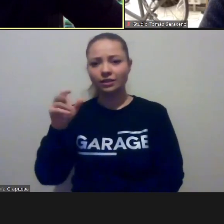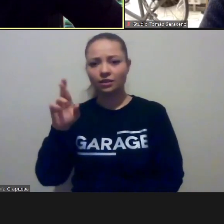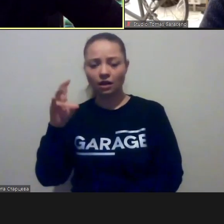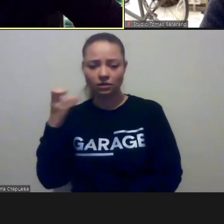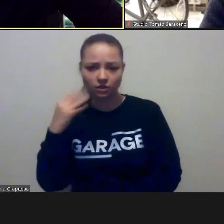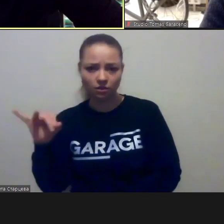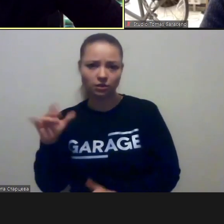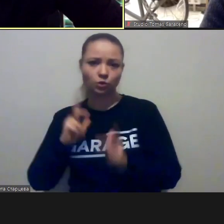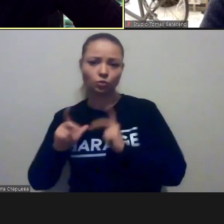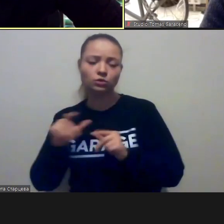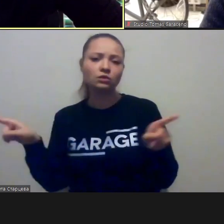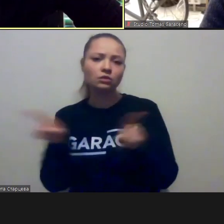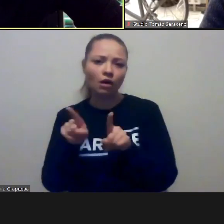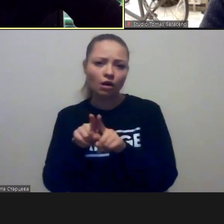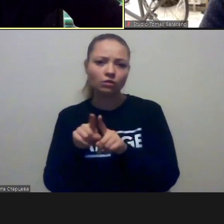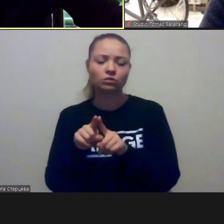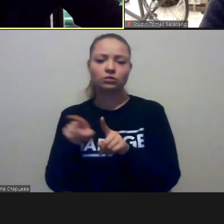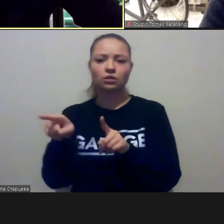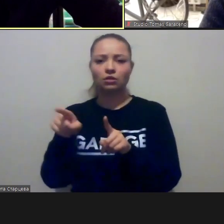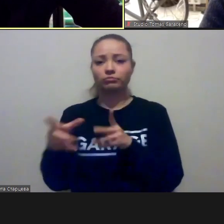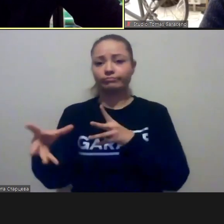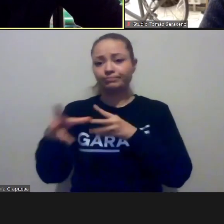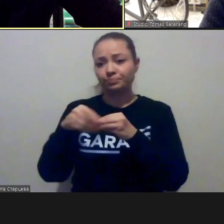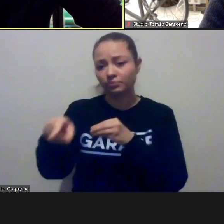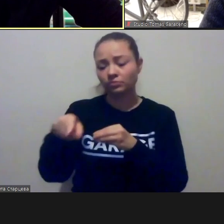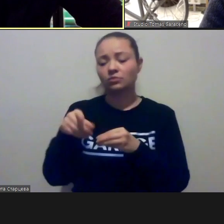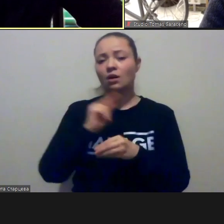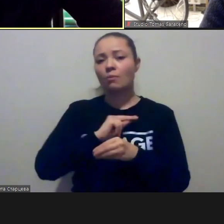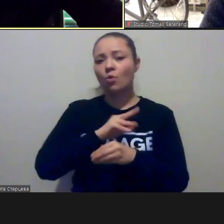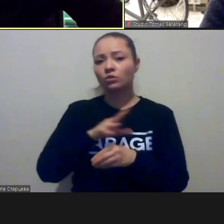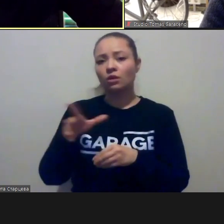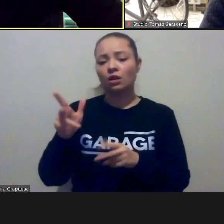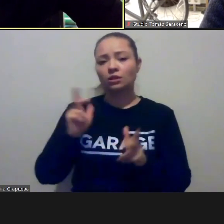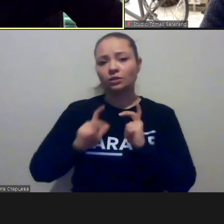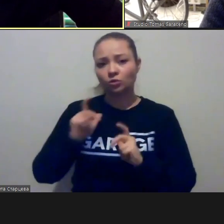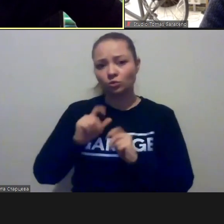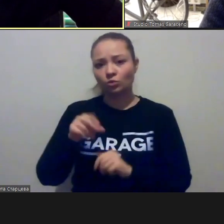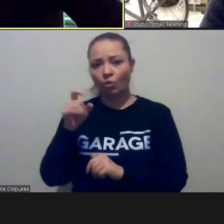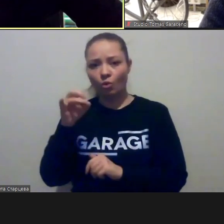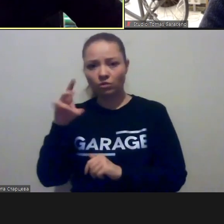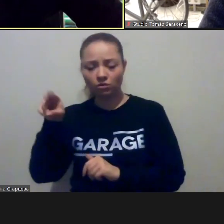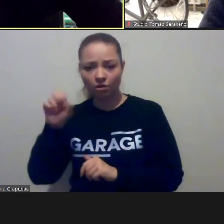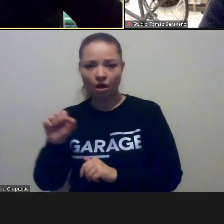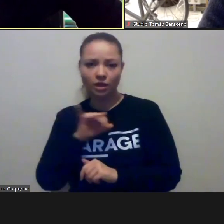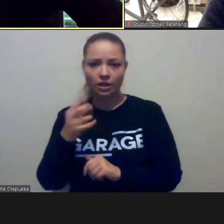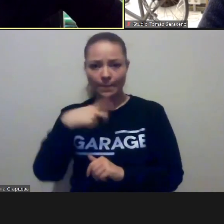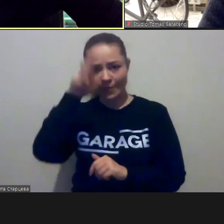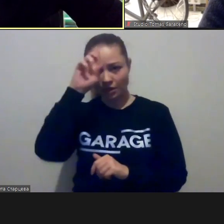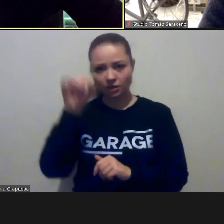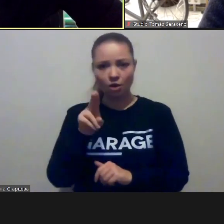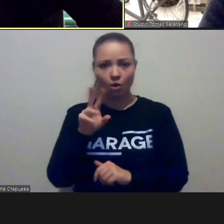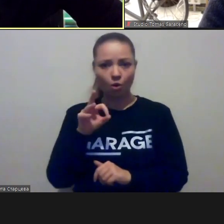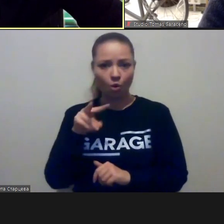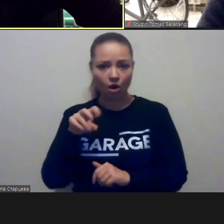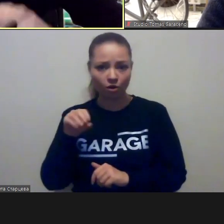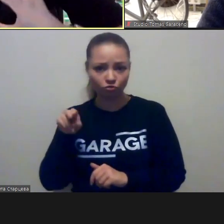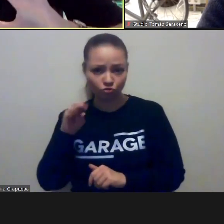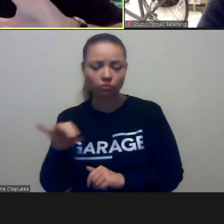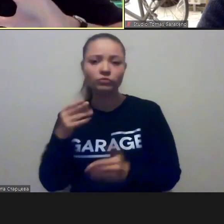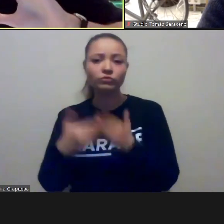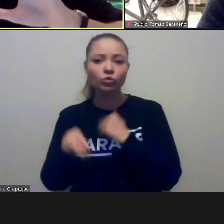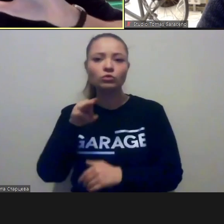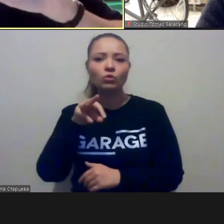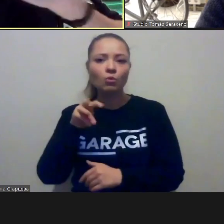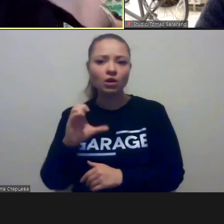Technical University, as well as the Imperial College and Natural History Museum in London. Tomás is one